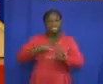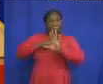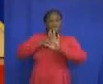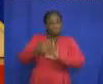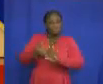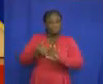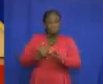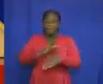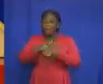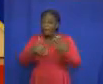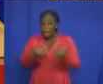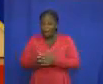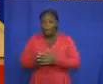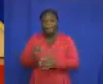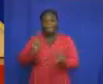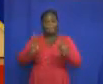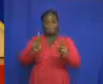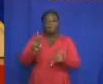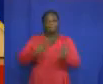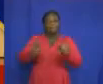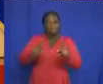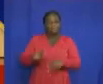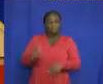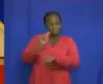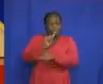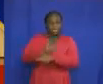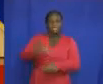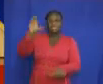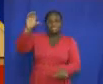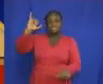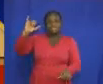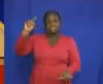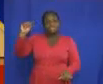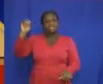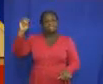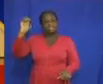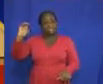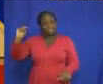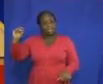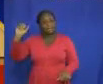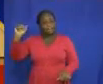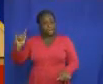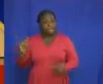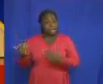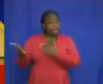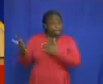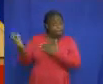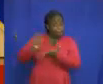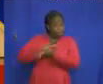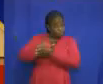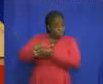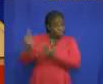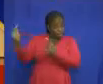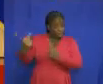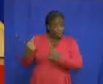by all operators before eventual reopening. In the coming weeks, the Ghana Health Service and